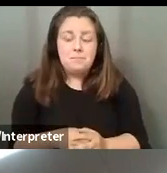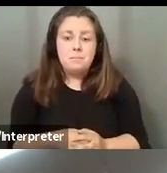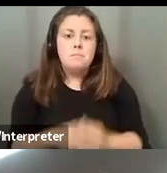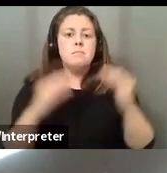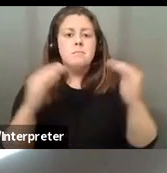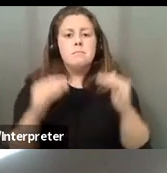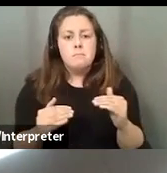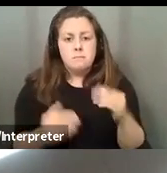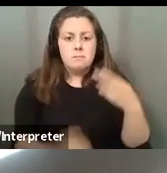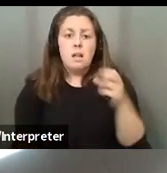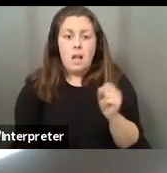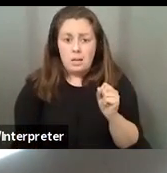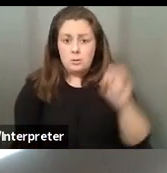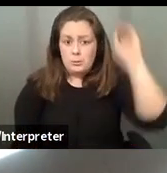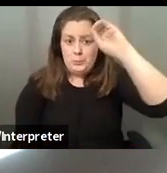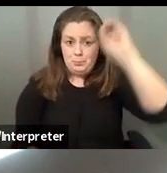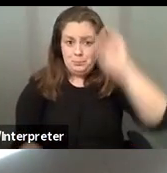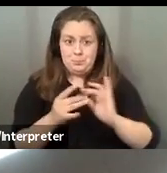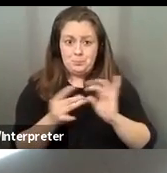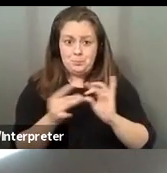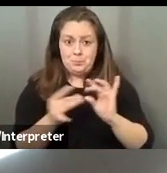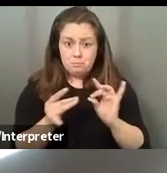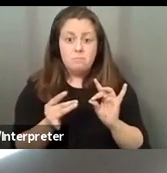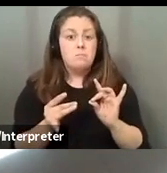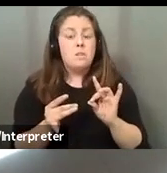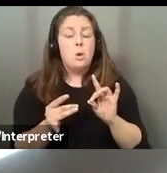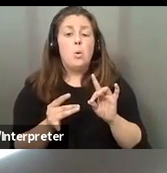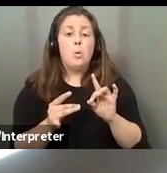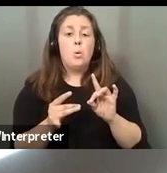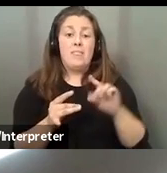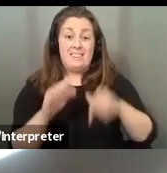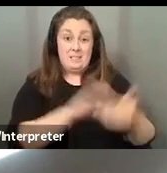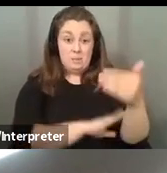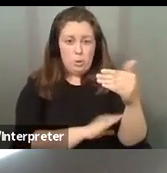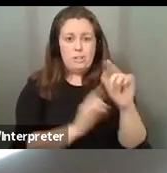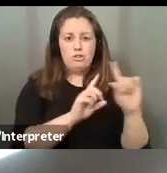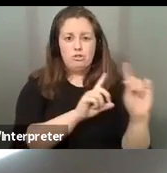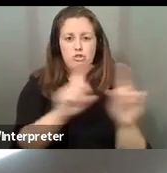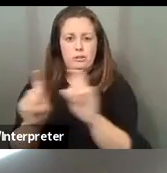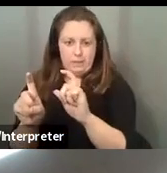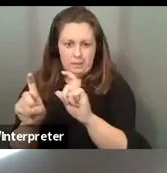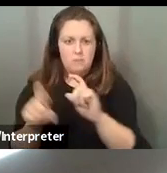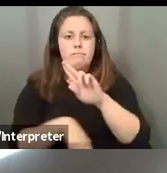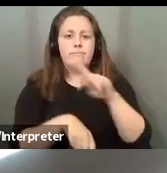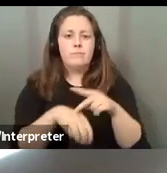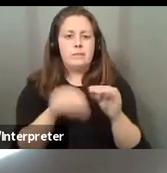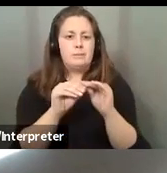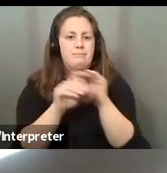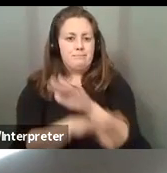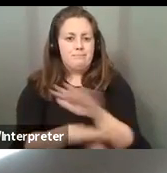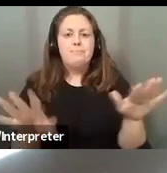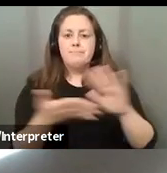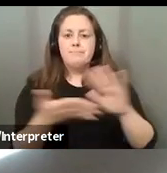school. So for the high school, we actually just did a survey this morning. Our principal sent out a survey to the whole